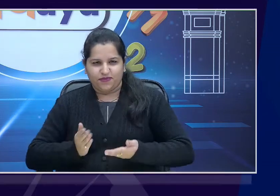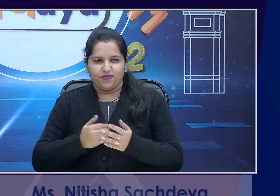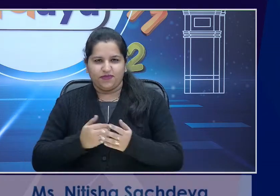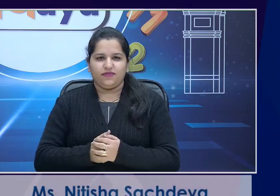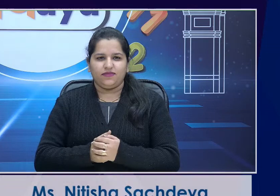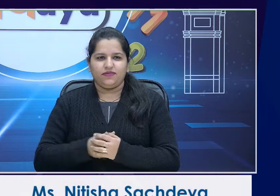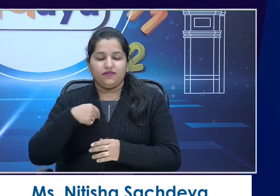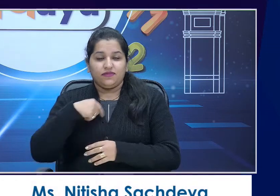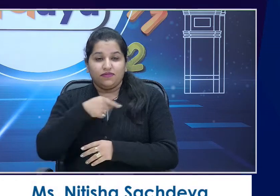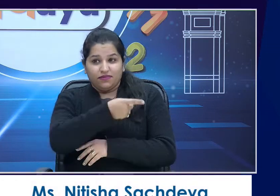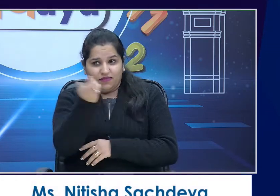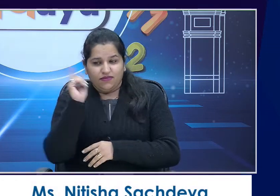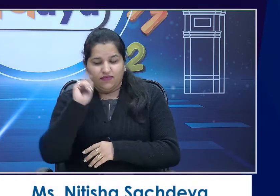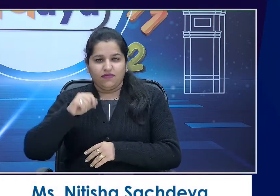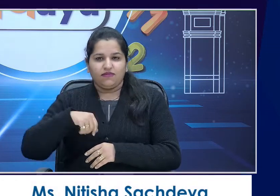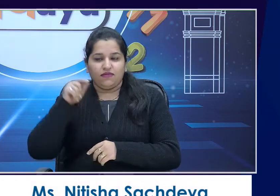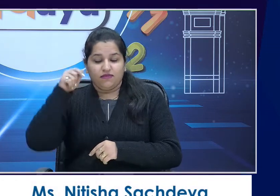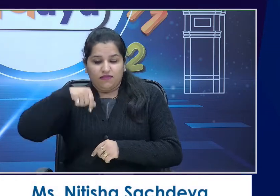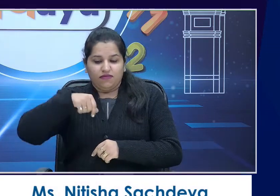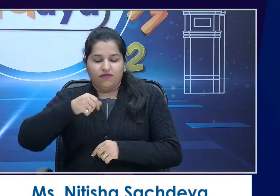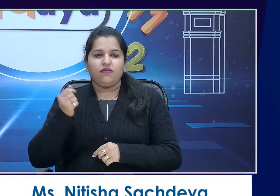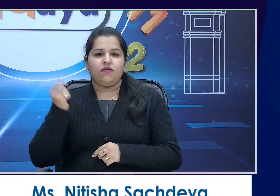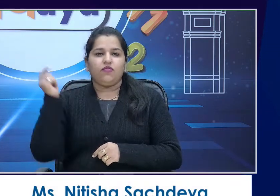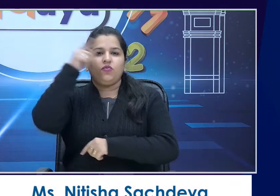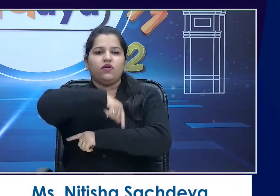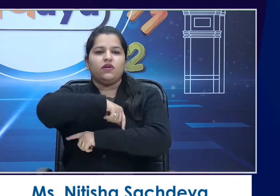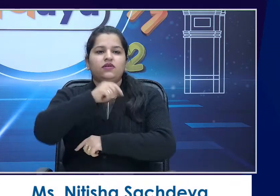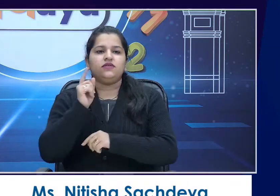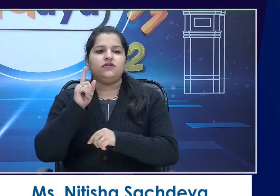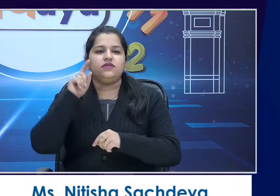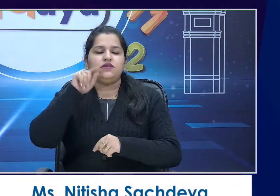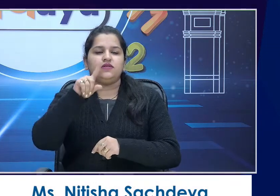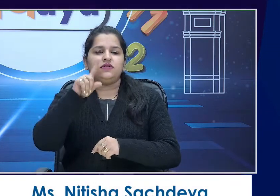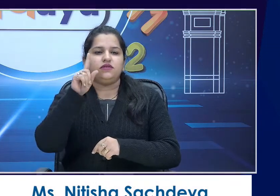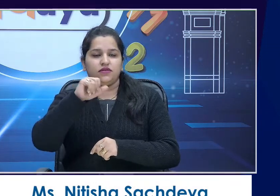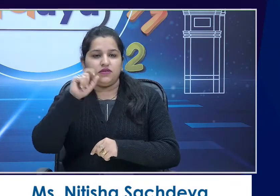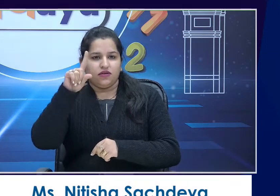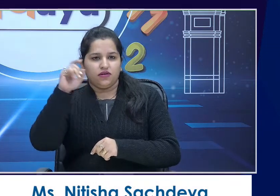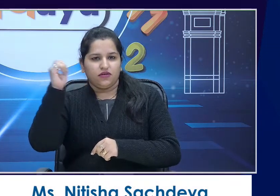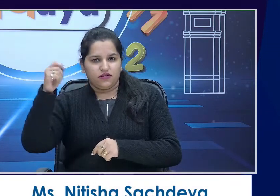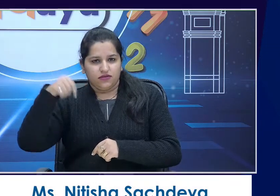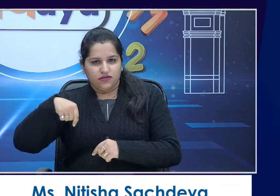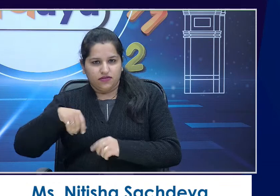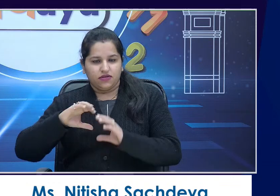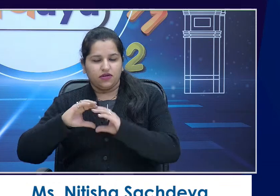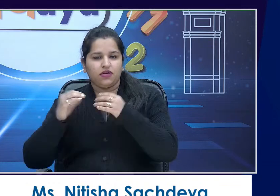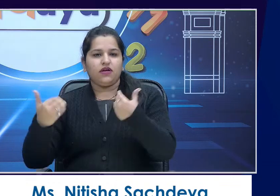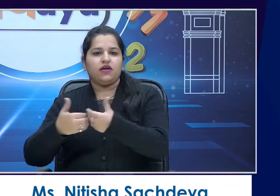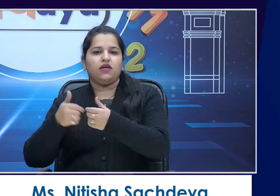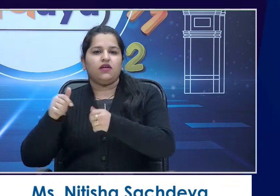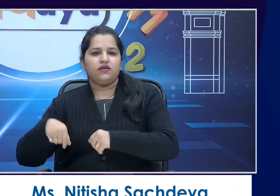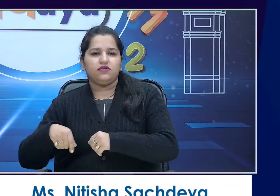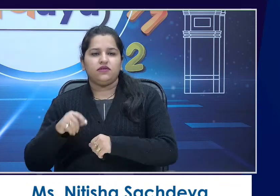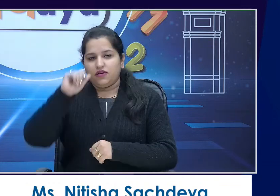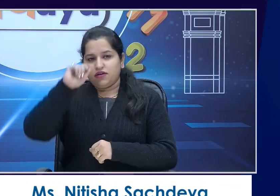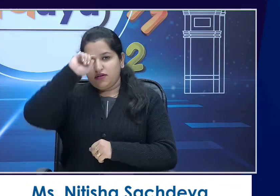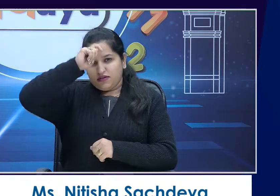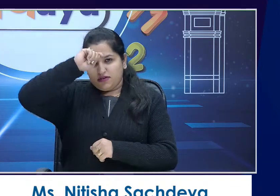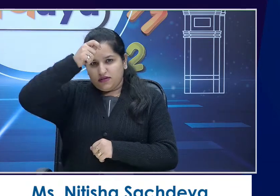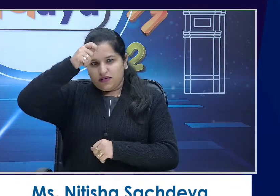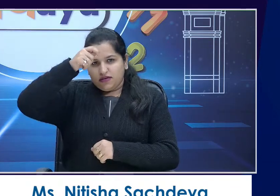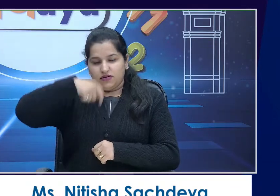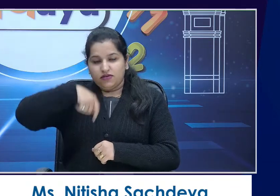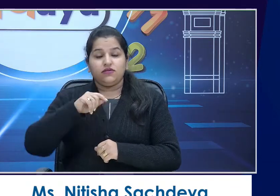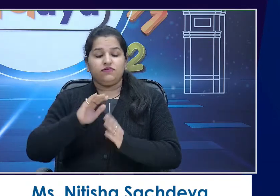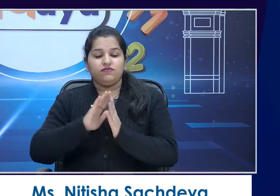So, dear students and learners, our today's session is for class 10 and the subject is English and the chapter is 4 and the